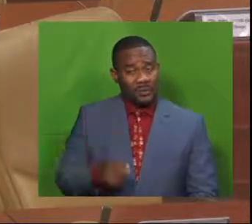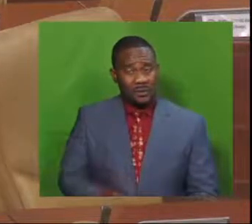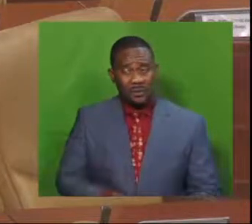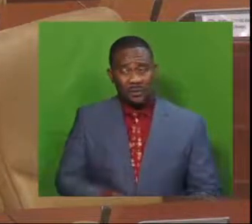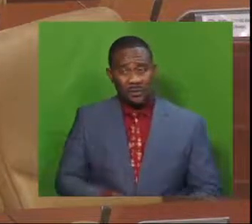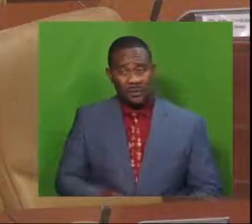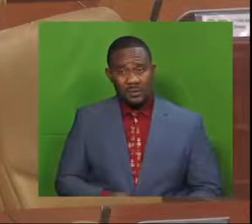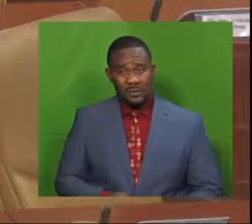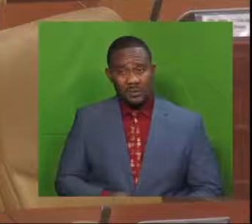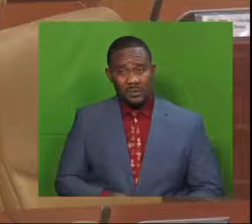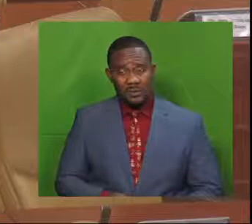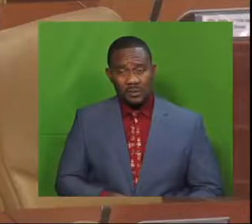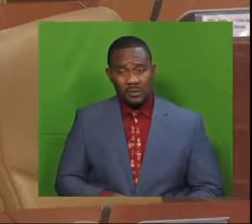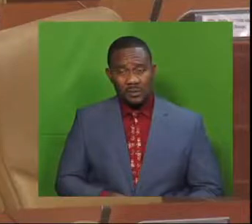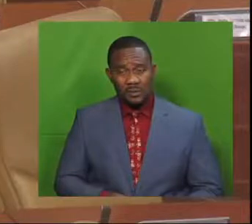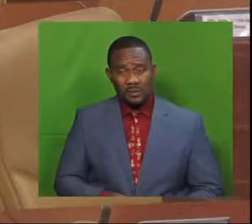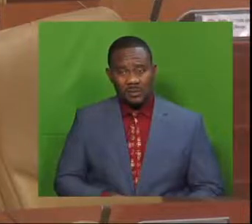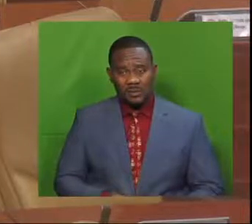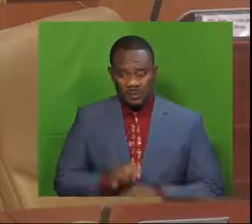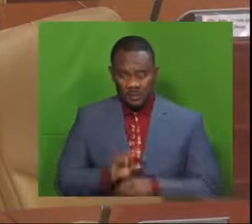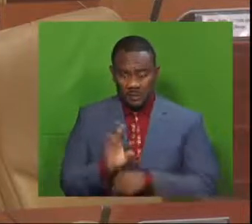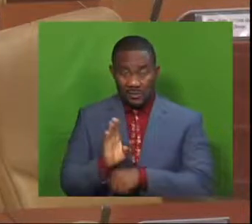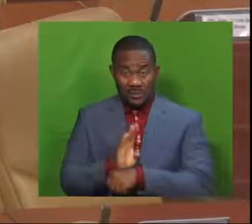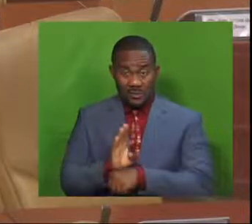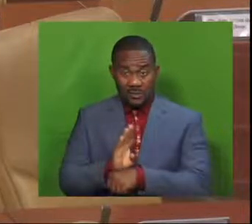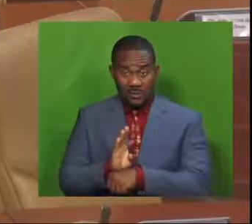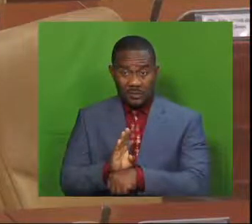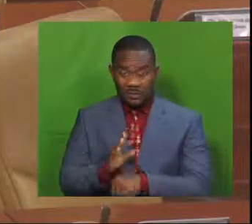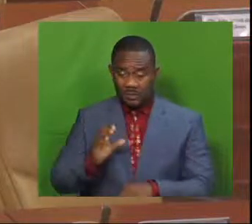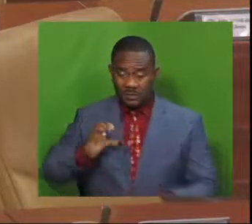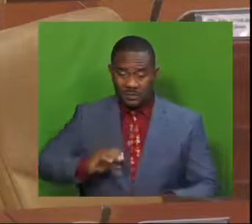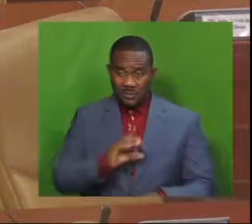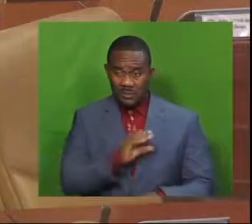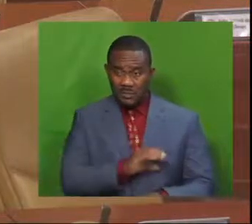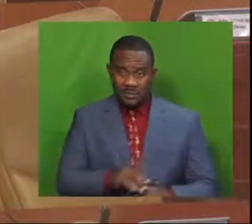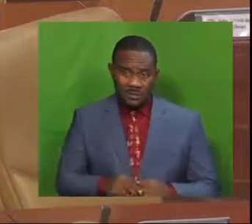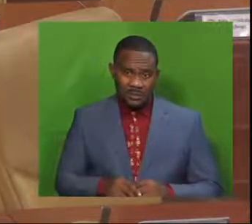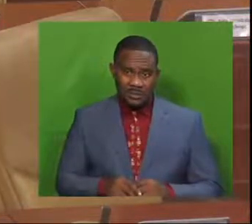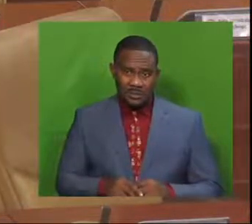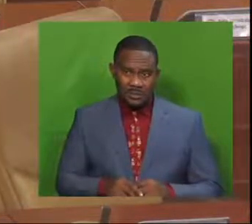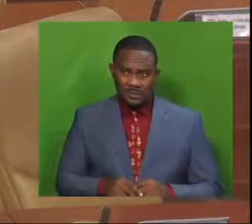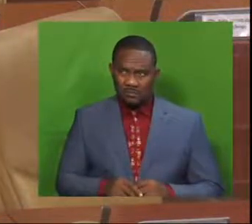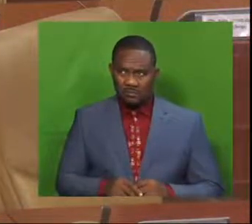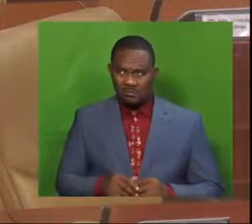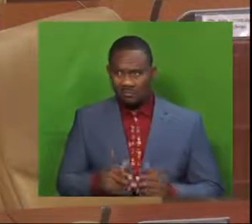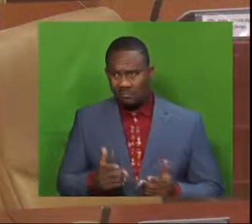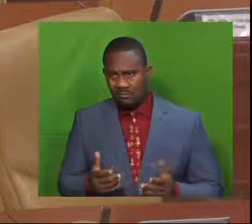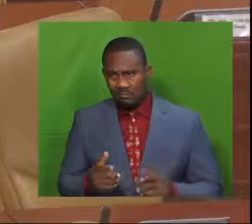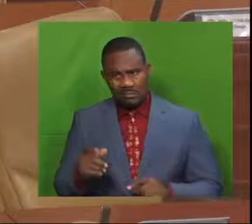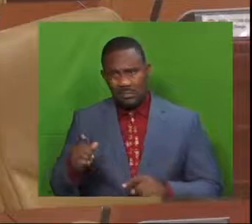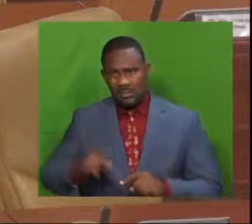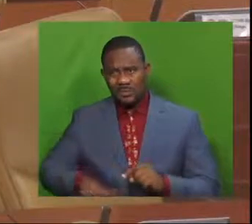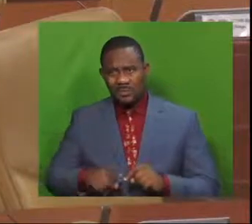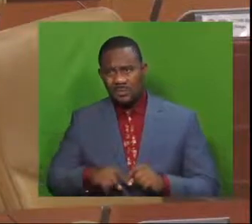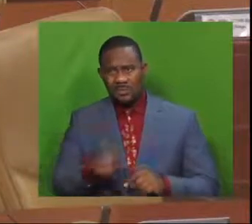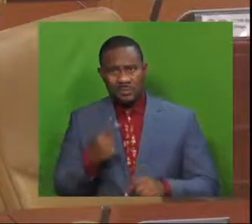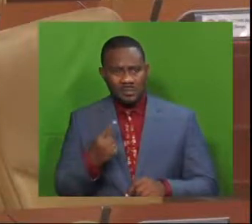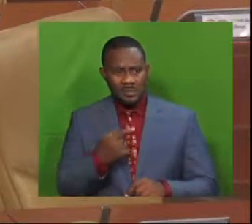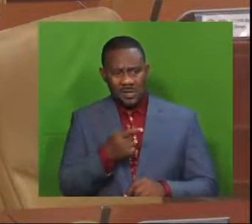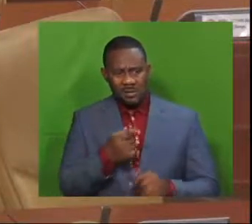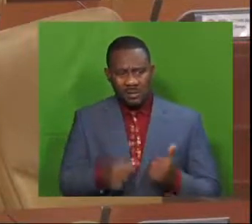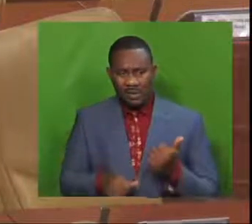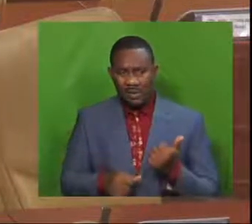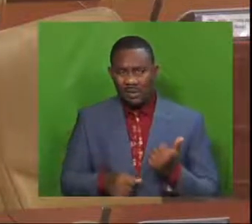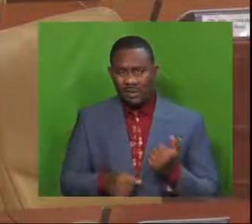Committee cannot appear to be assisting the Finance